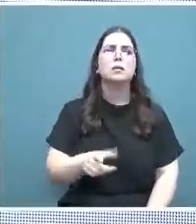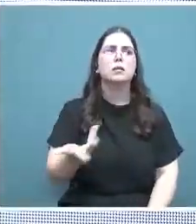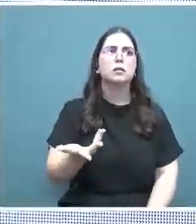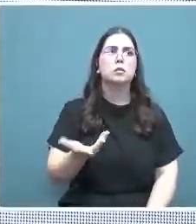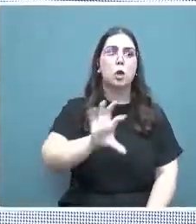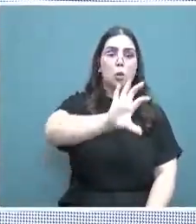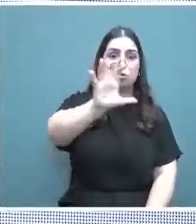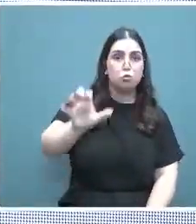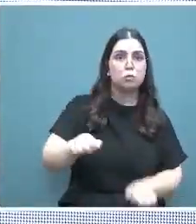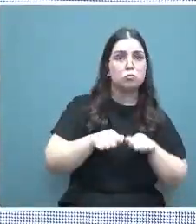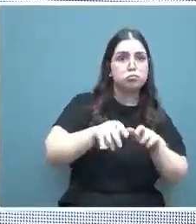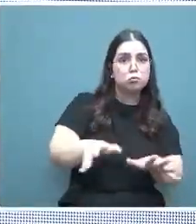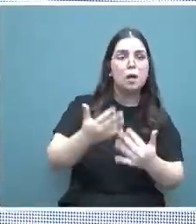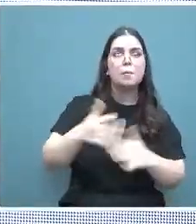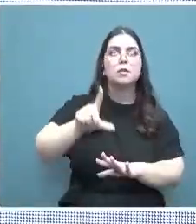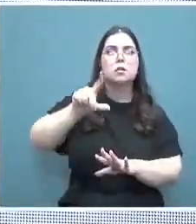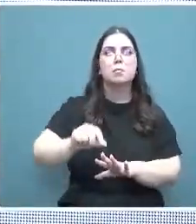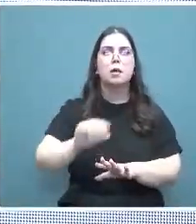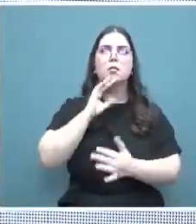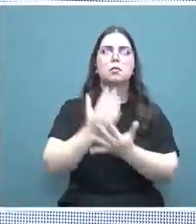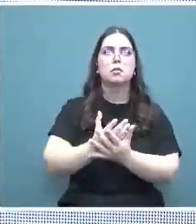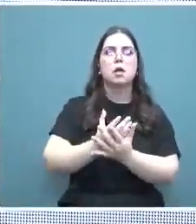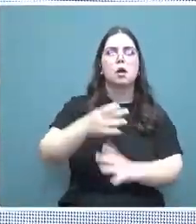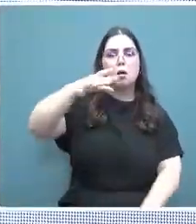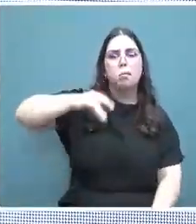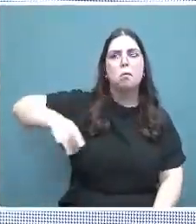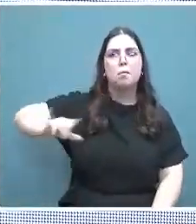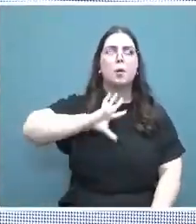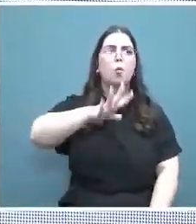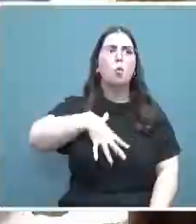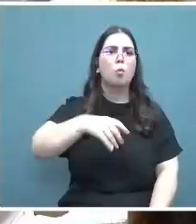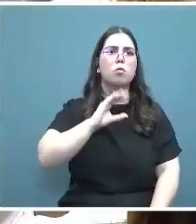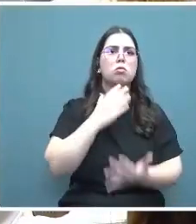in nations, but also for continents, for the world?